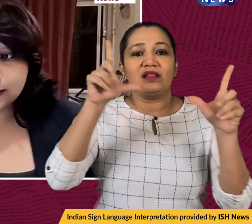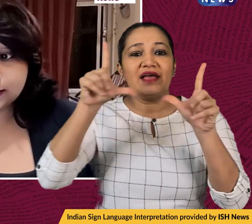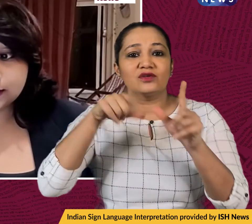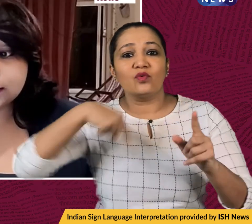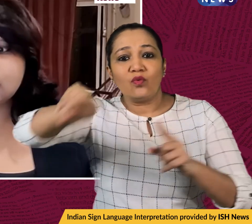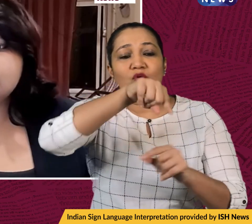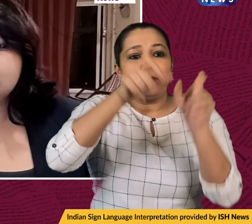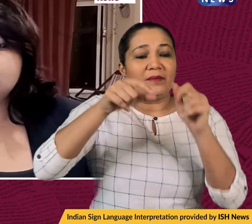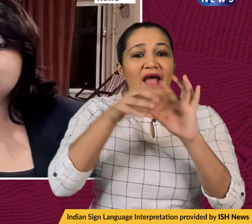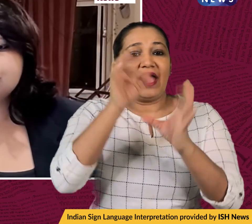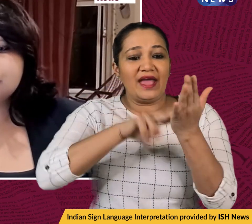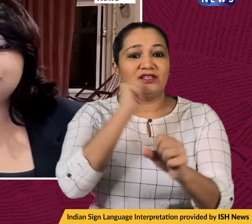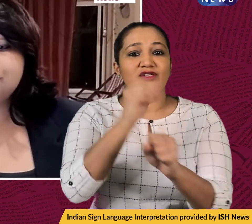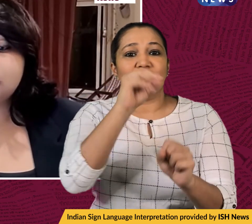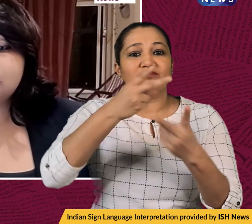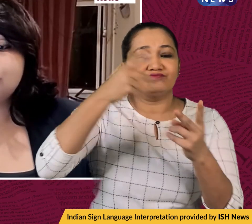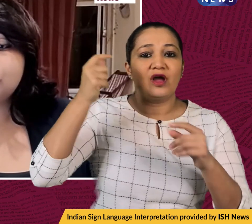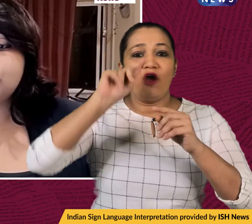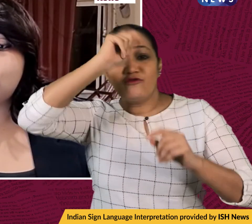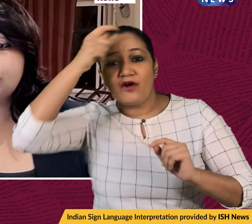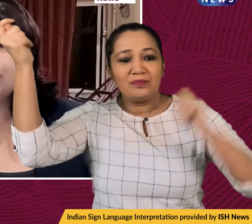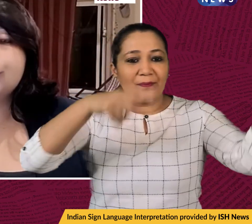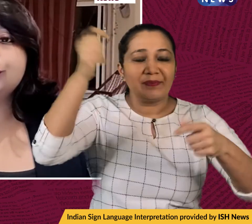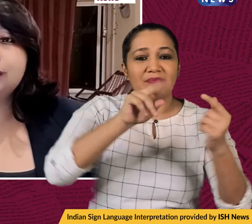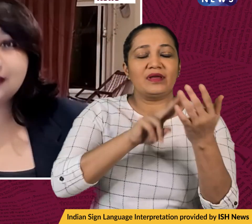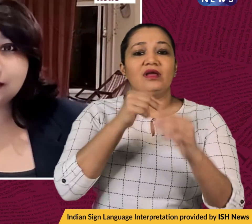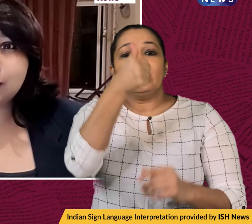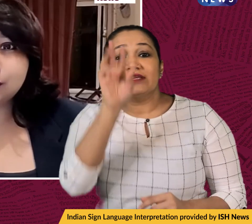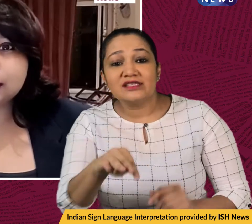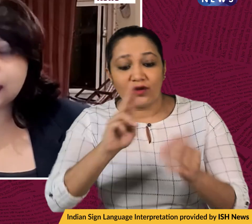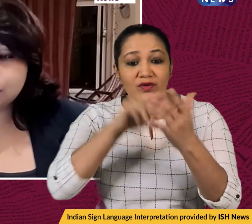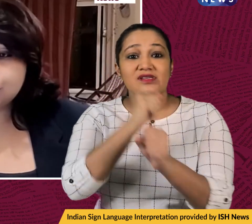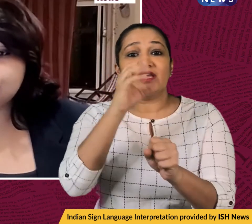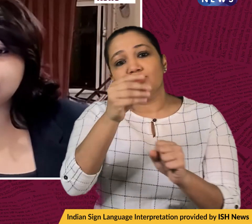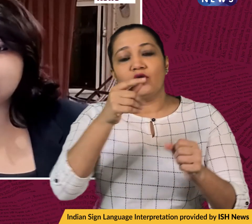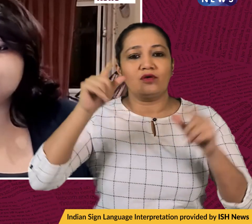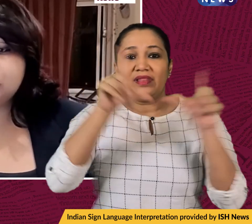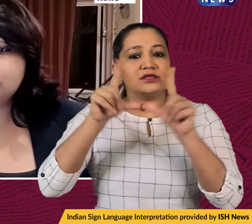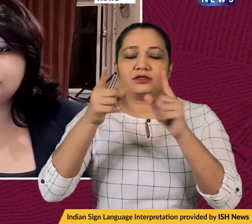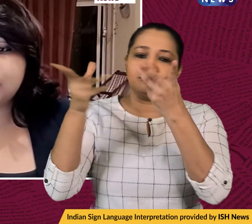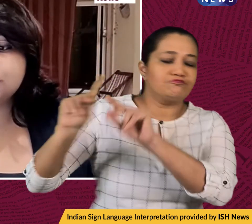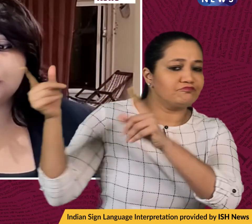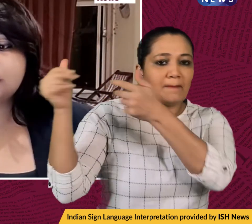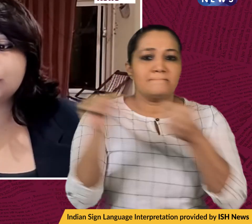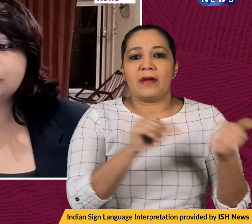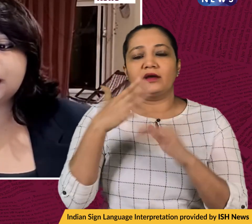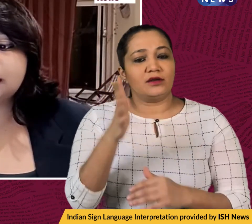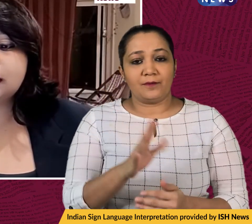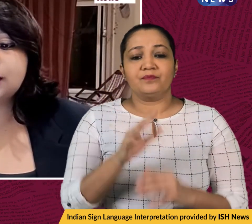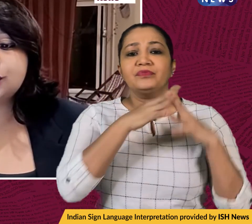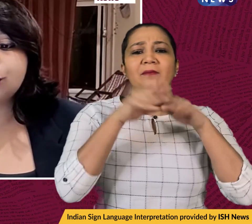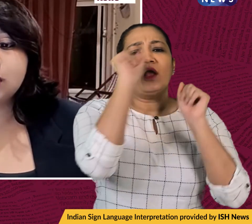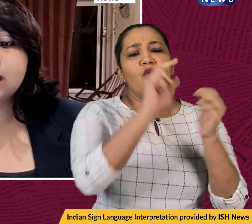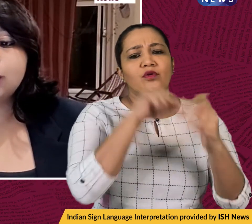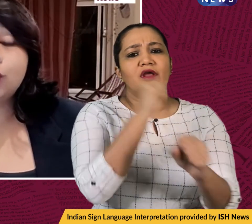renew licenses needed to receive funding from abroad to 6,000 NGOs. Now, the plea was filed by the